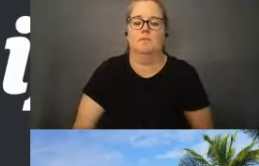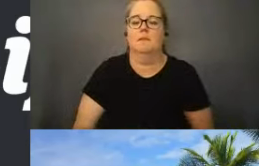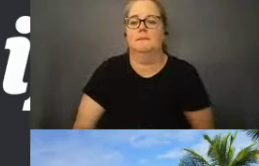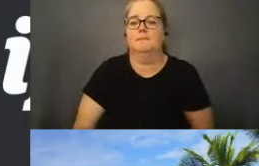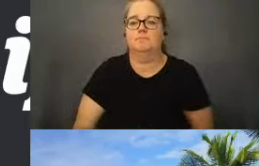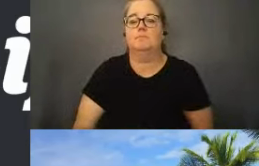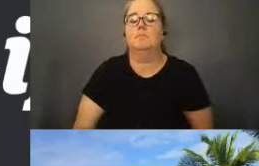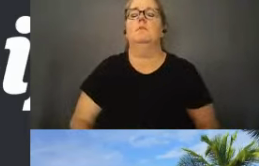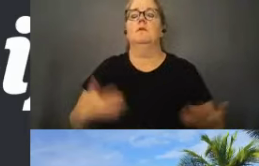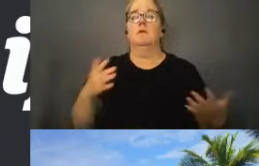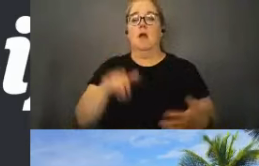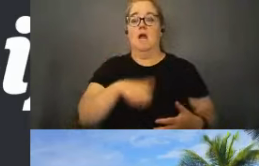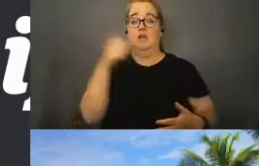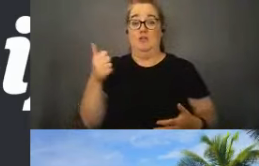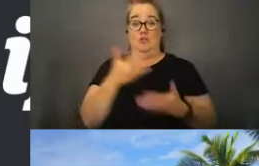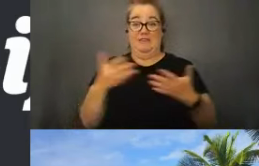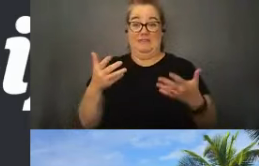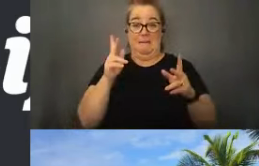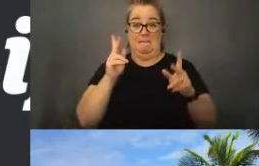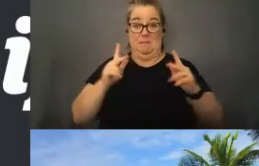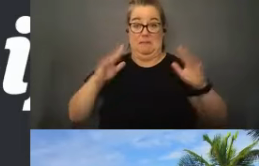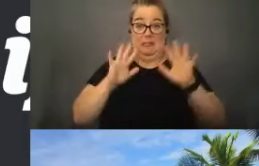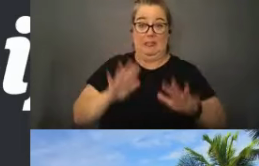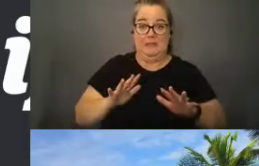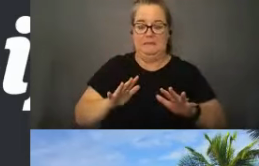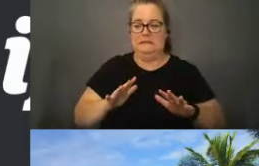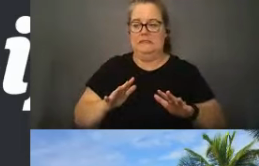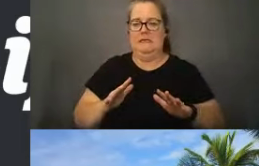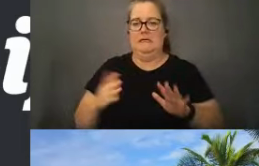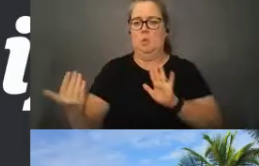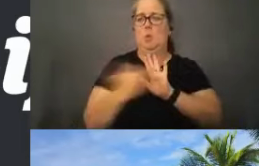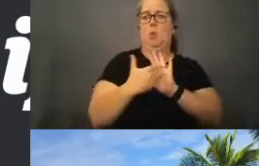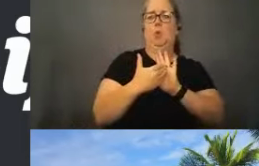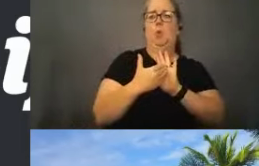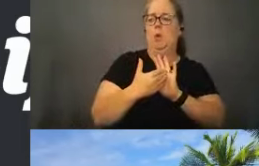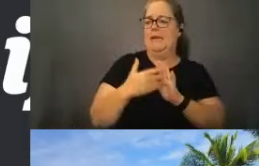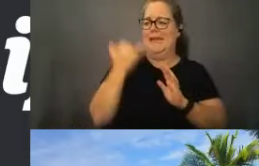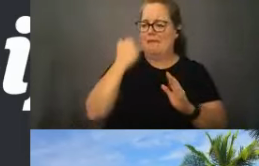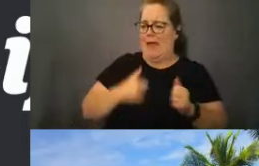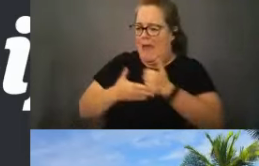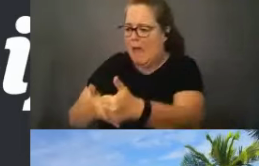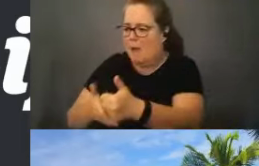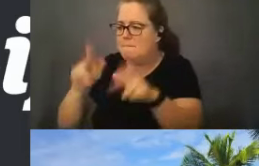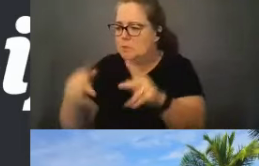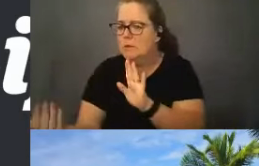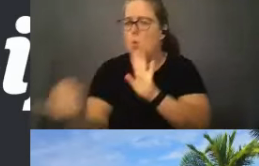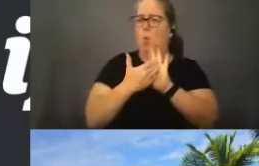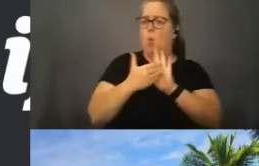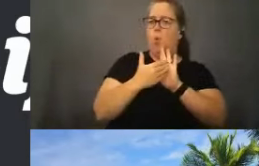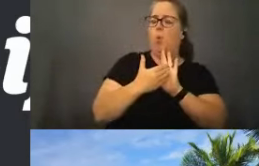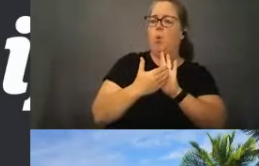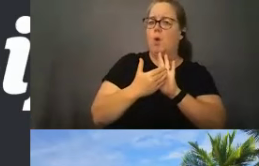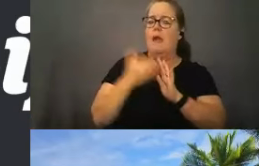So another fear people have is liability, especially in America. Will I get sued? What if I